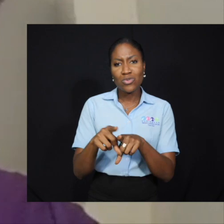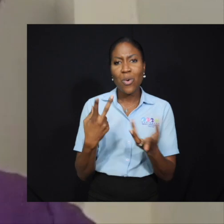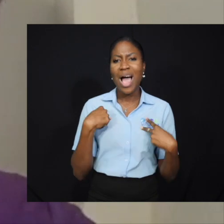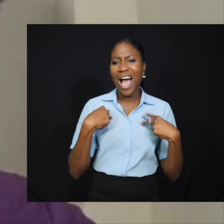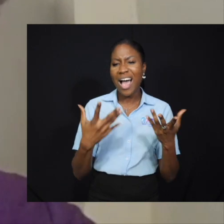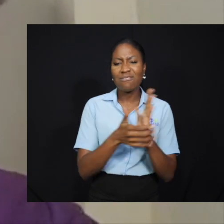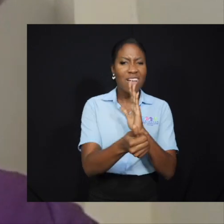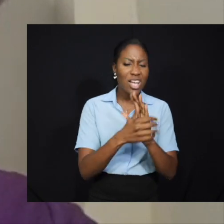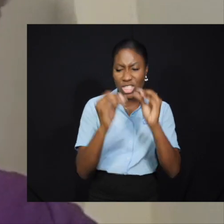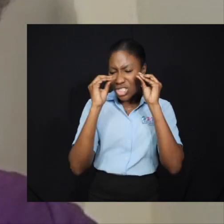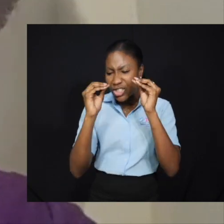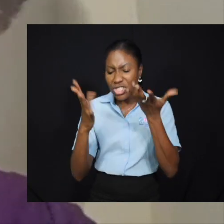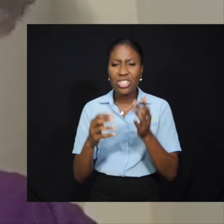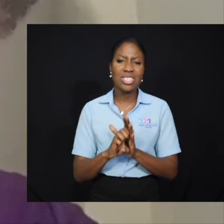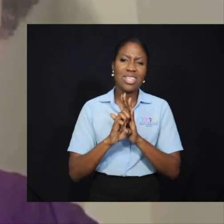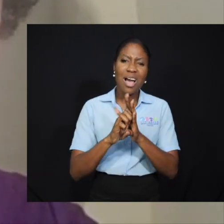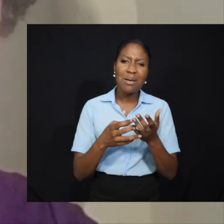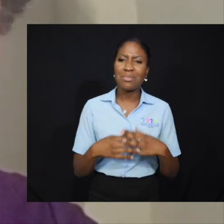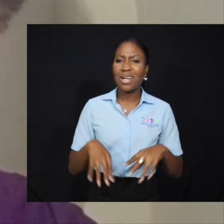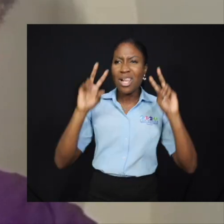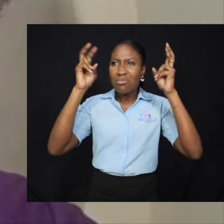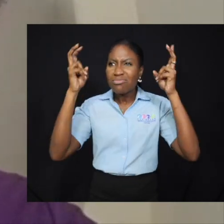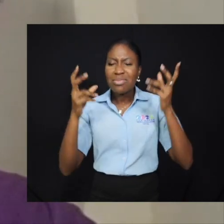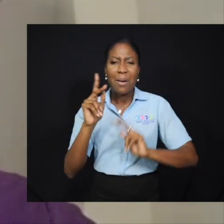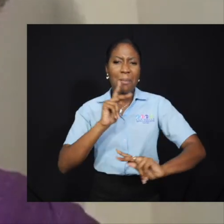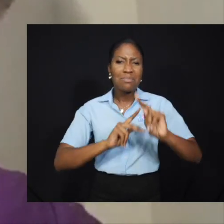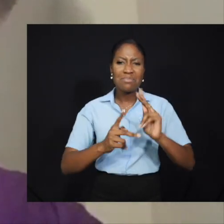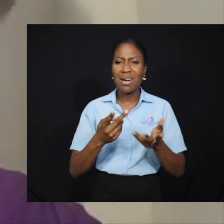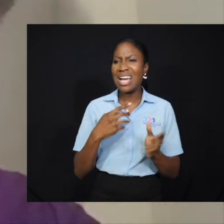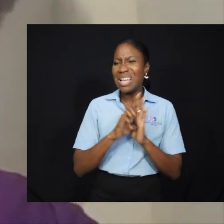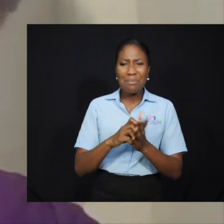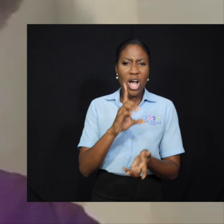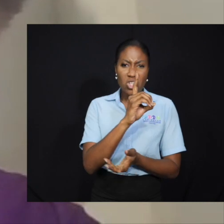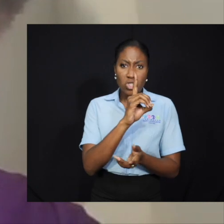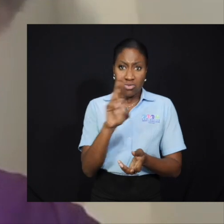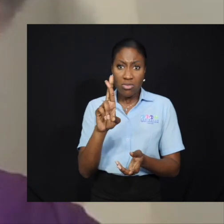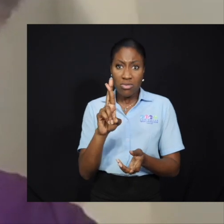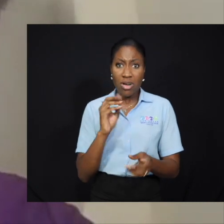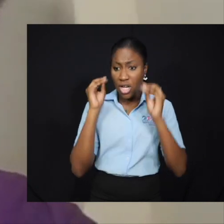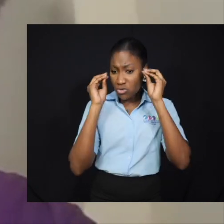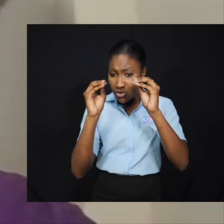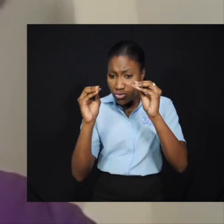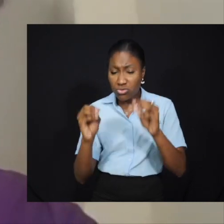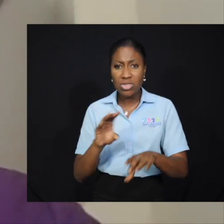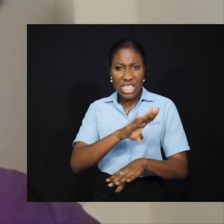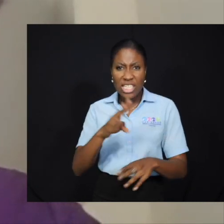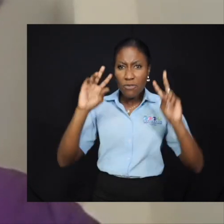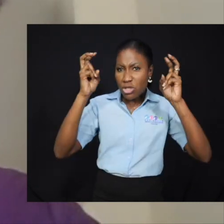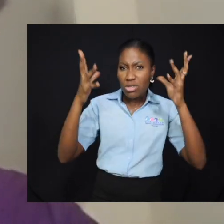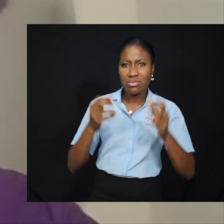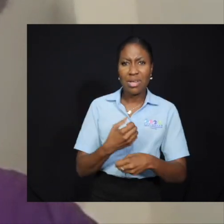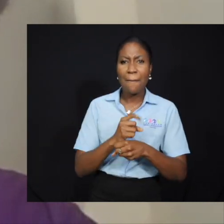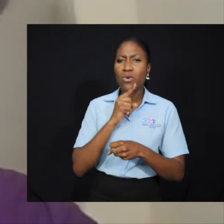coping skills through sessions with subject matter experts, such as Dr. Jenny Rouse.